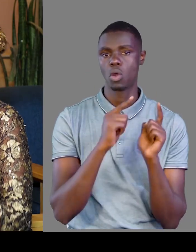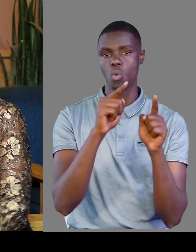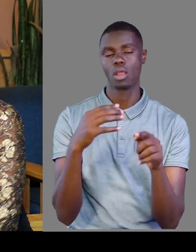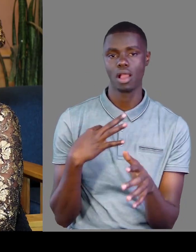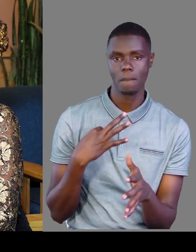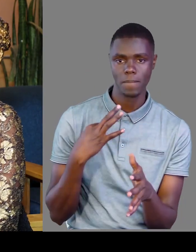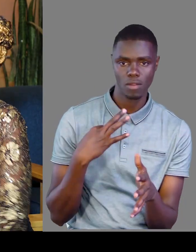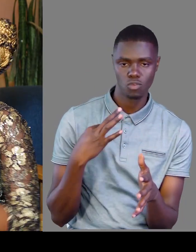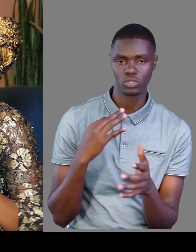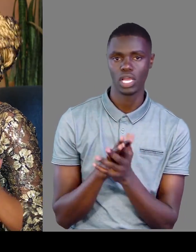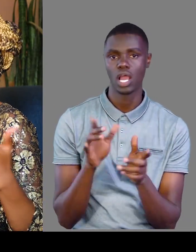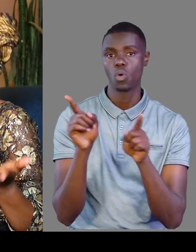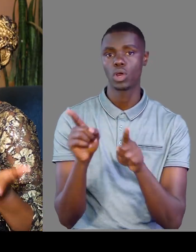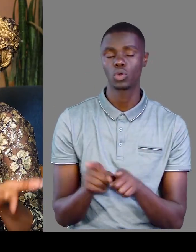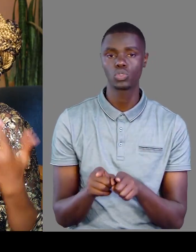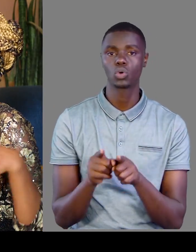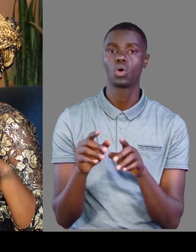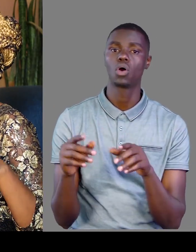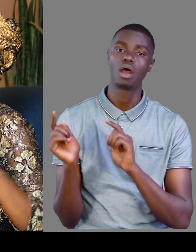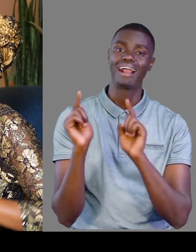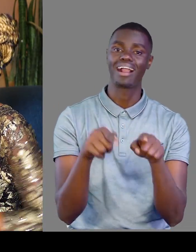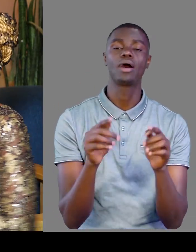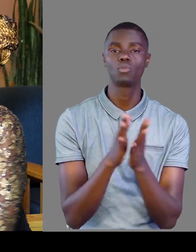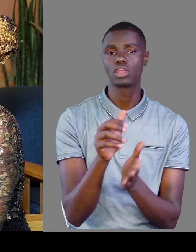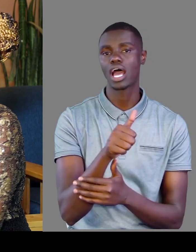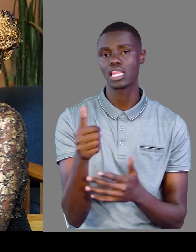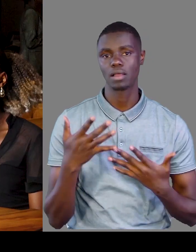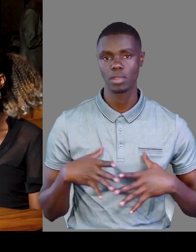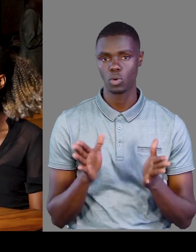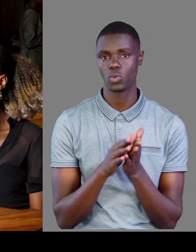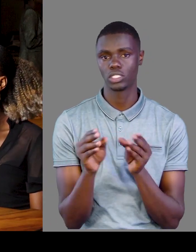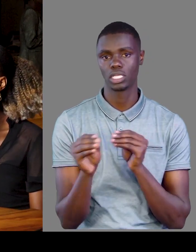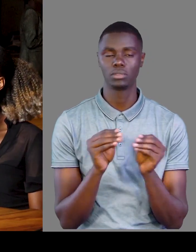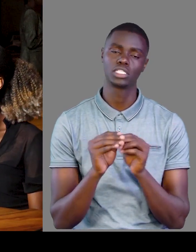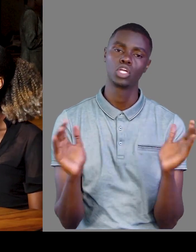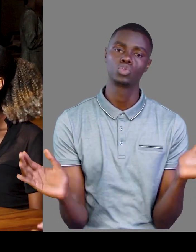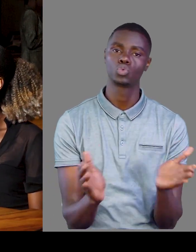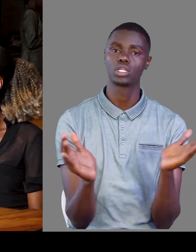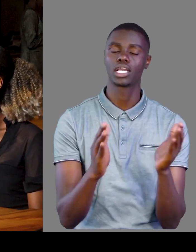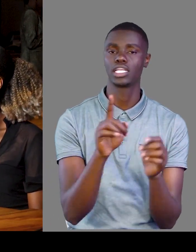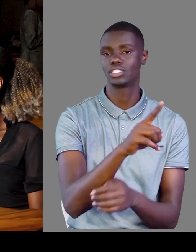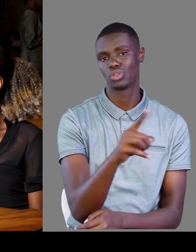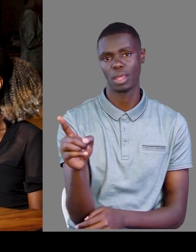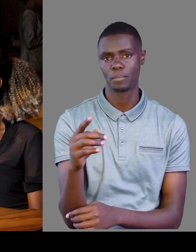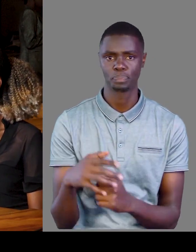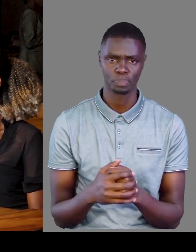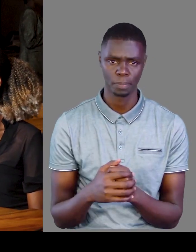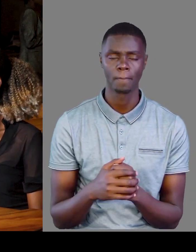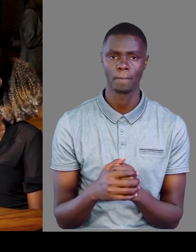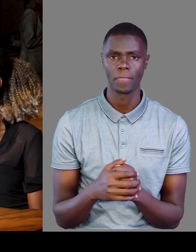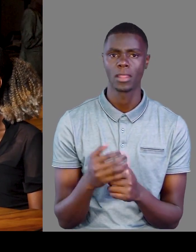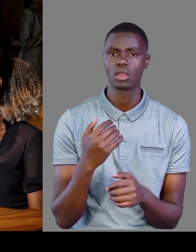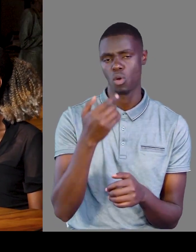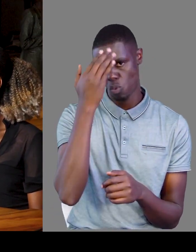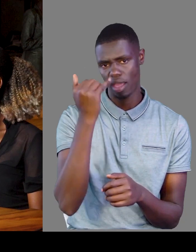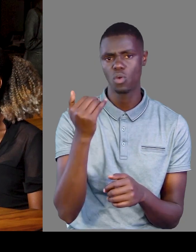come, volunteer, because and also we can also come with other persons with disabilities to be an encouragement to them, because they so